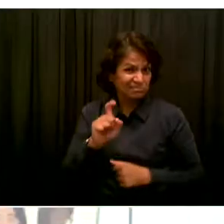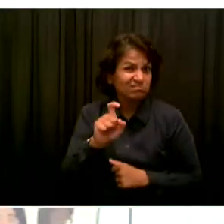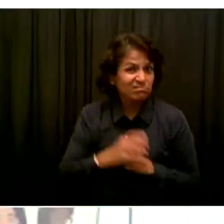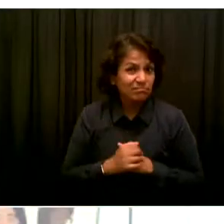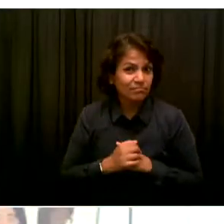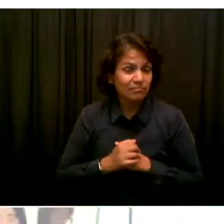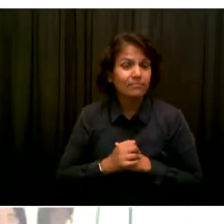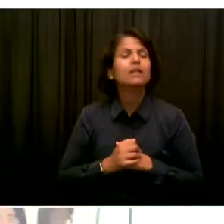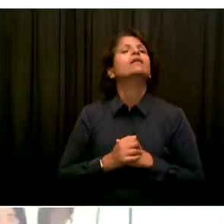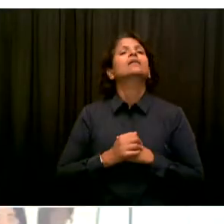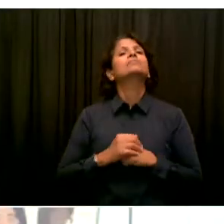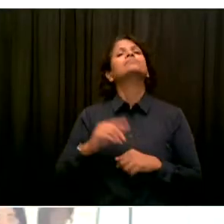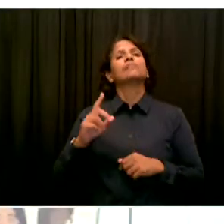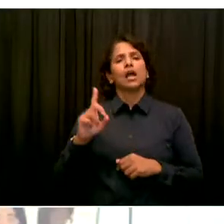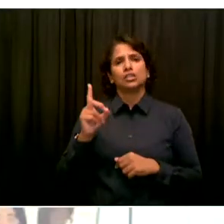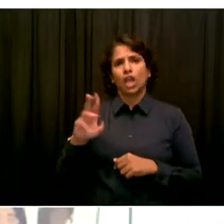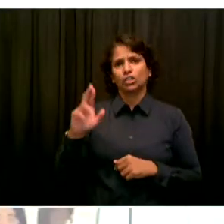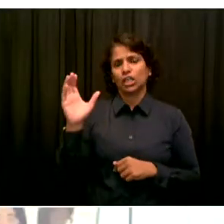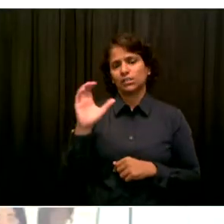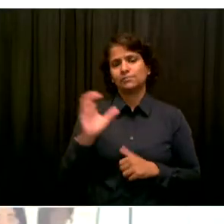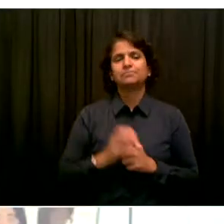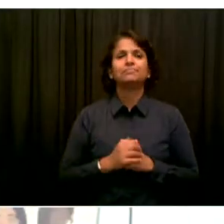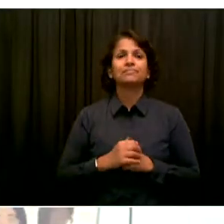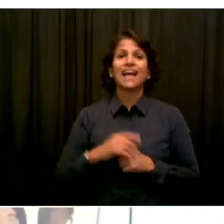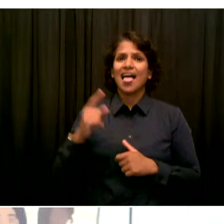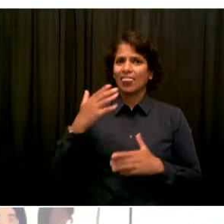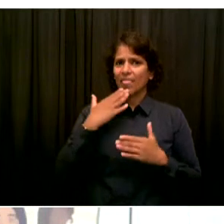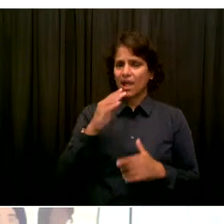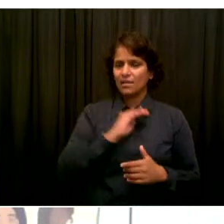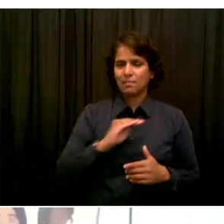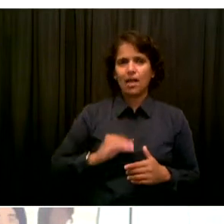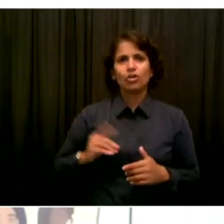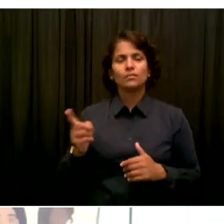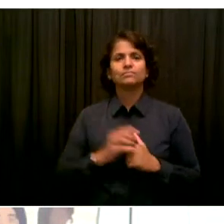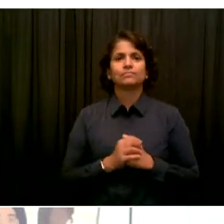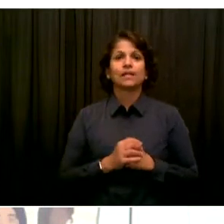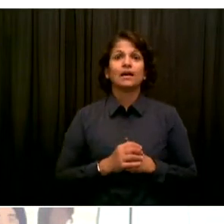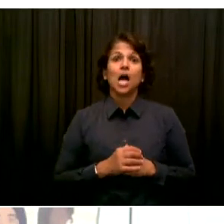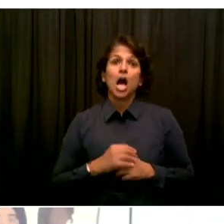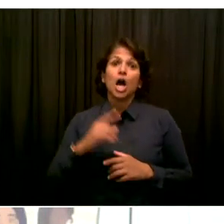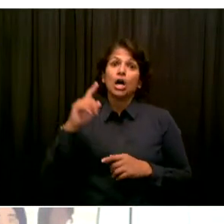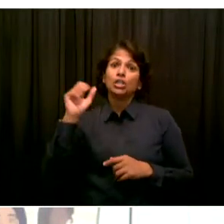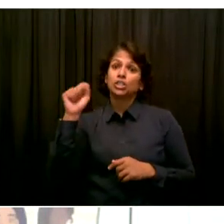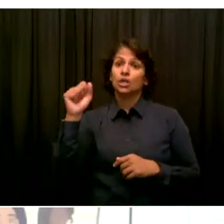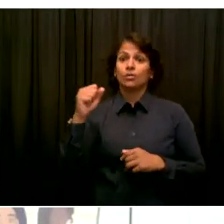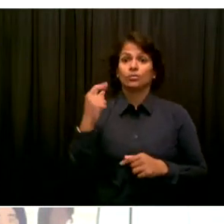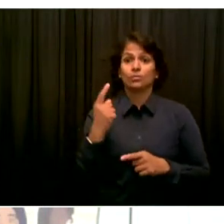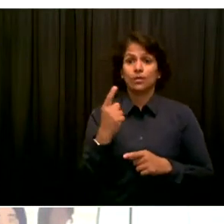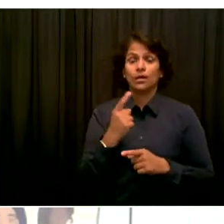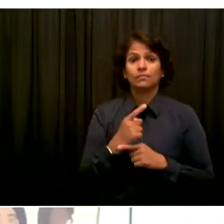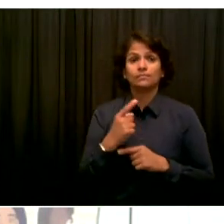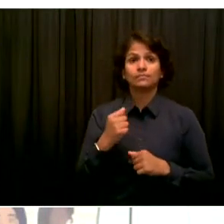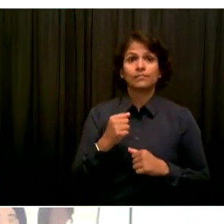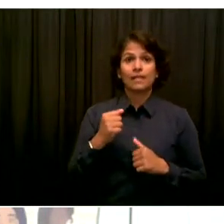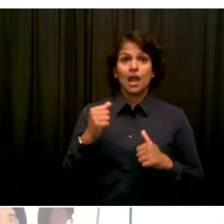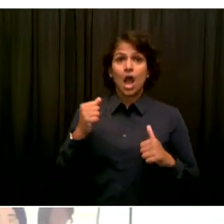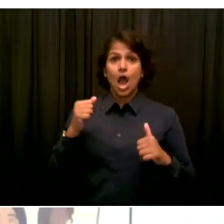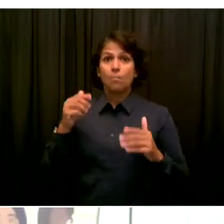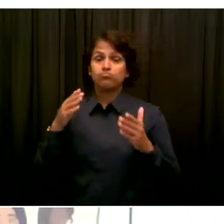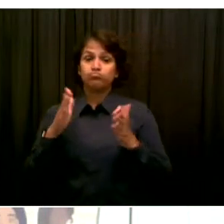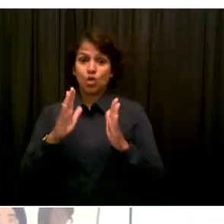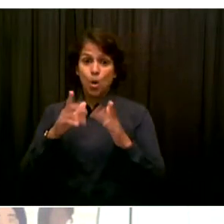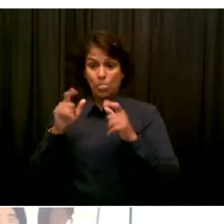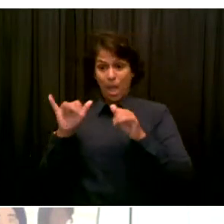Thank you so much, sir. I think you laid out the stepped approach that we have planned very well, which is we